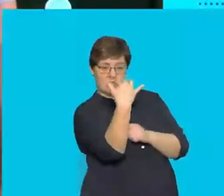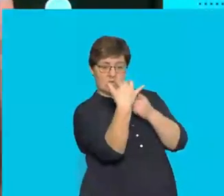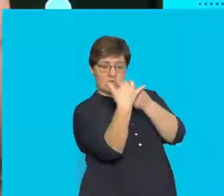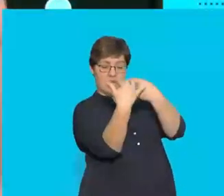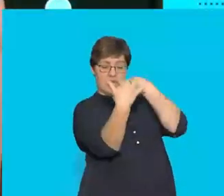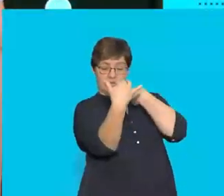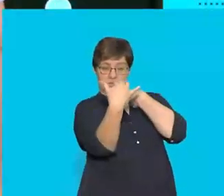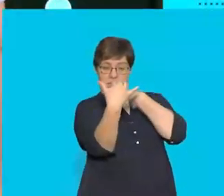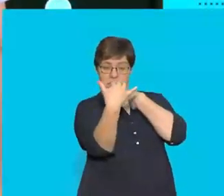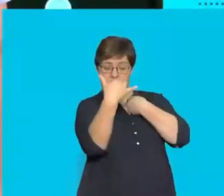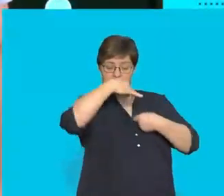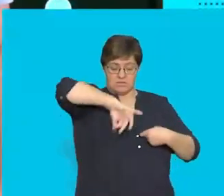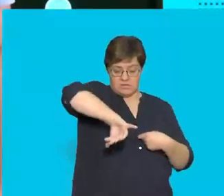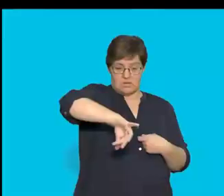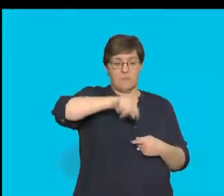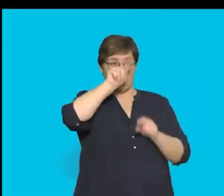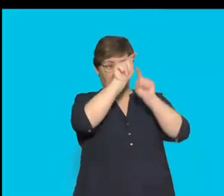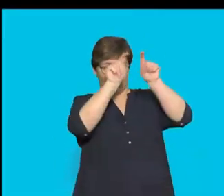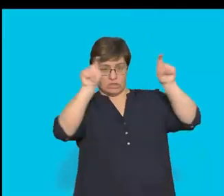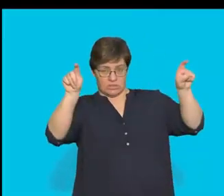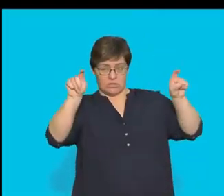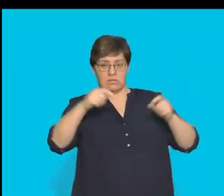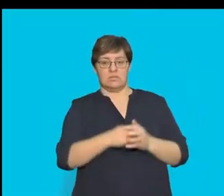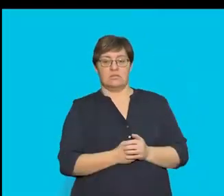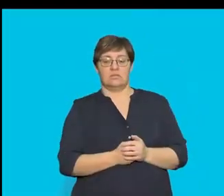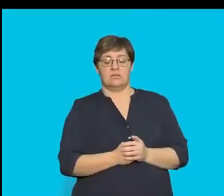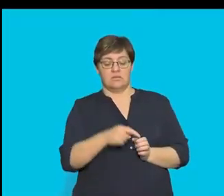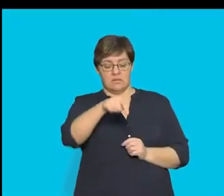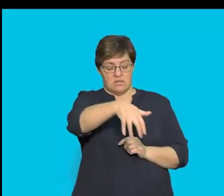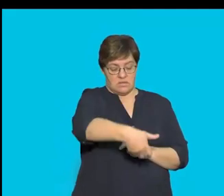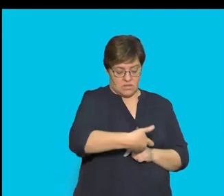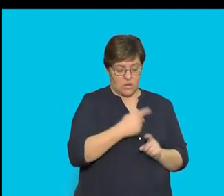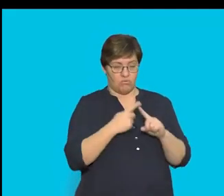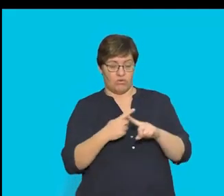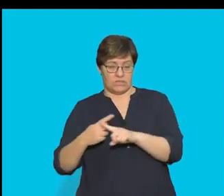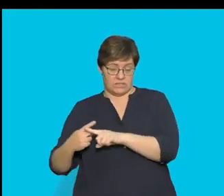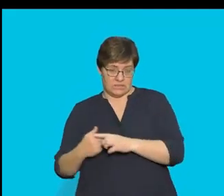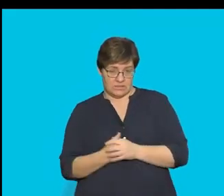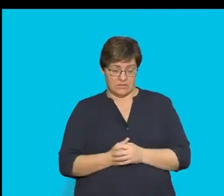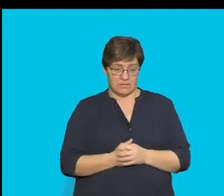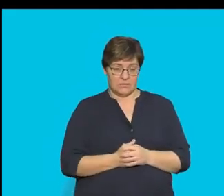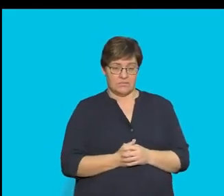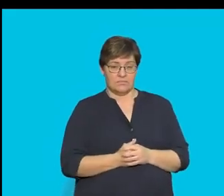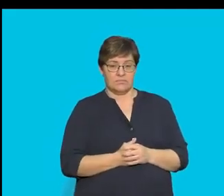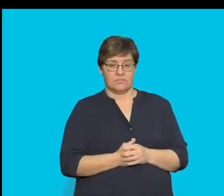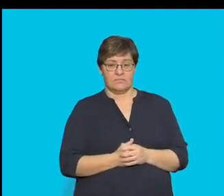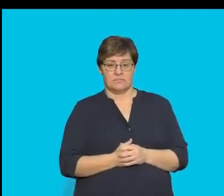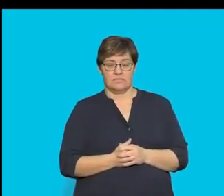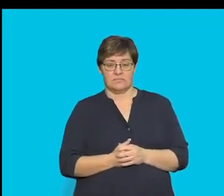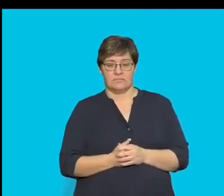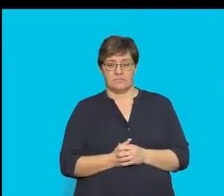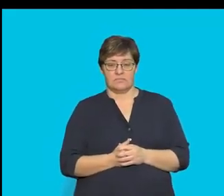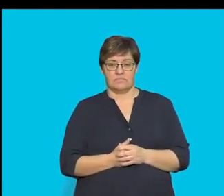Pointing out, I'm going to draw these as little dots. And over here, I'm going to draw them as